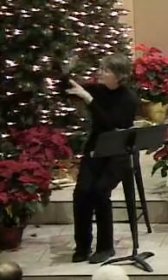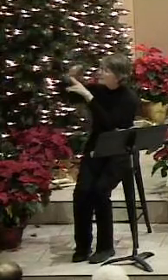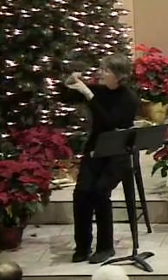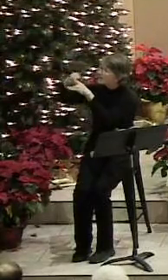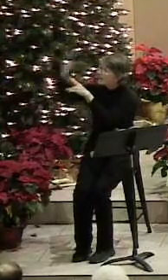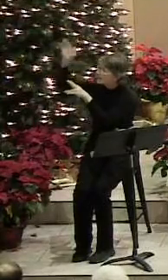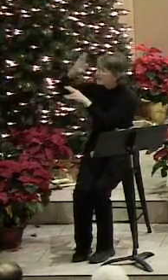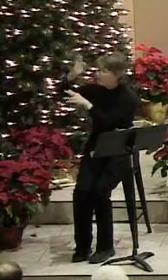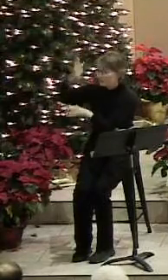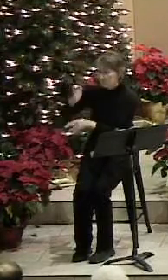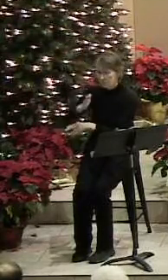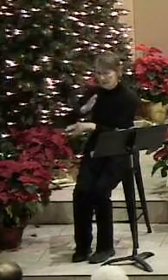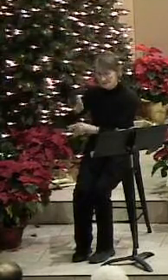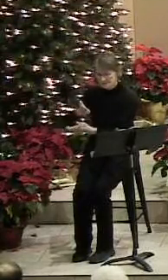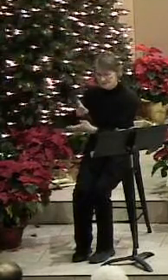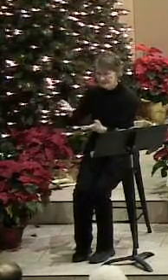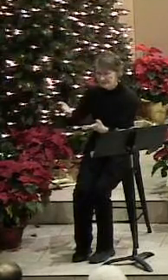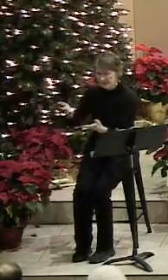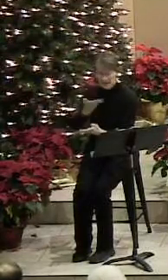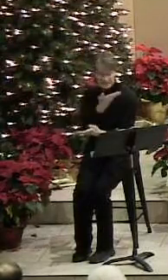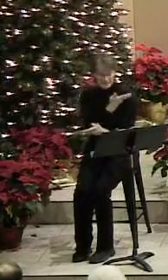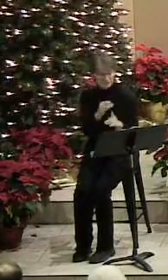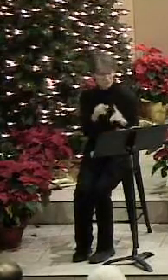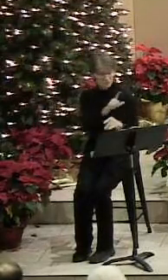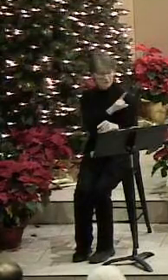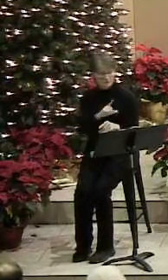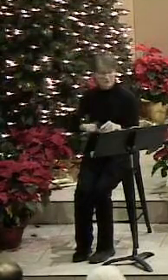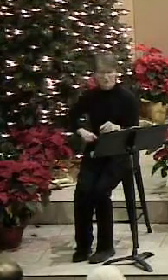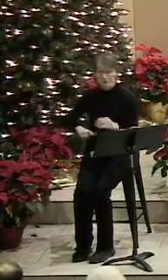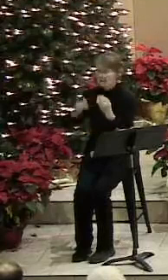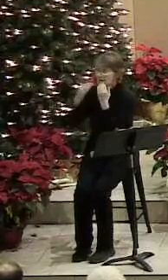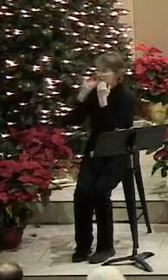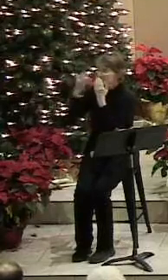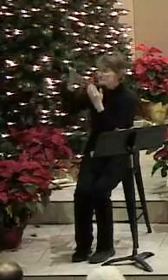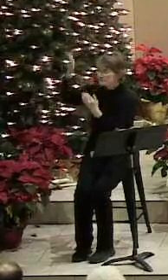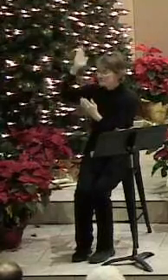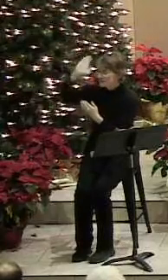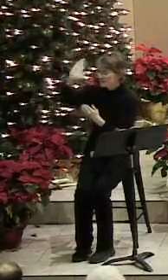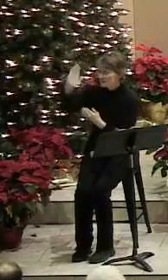them." The word of the Lord.